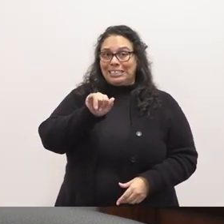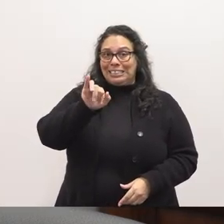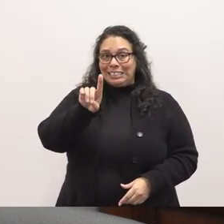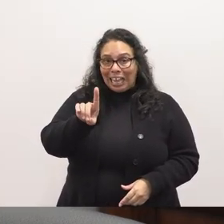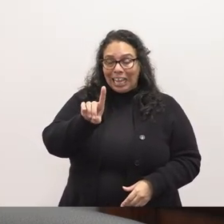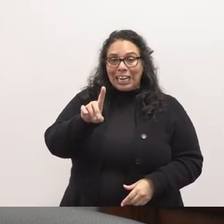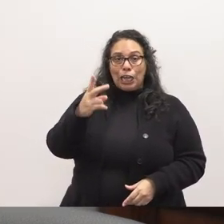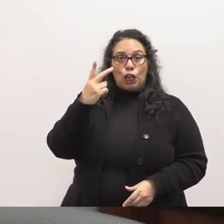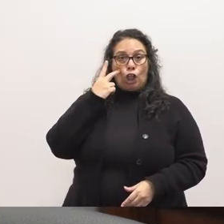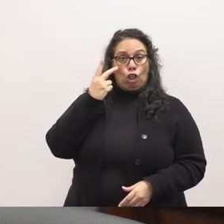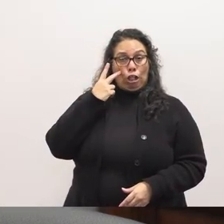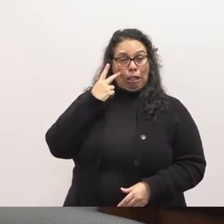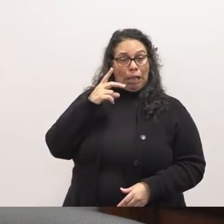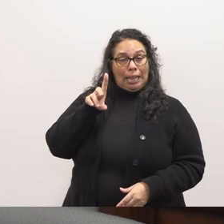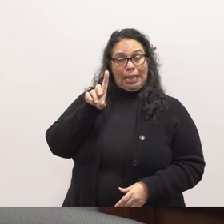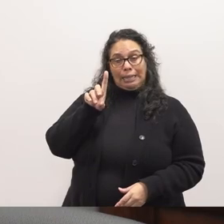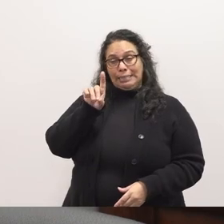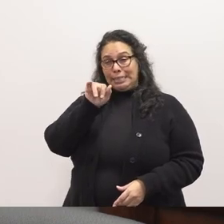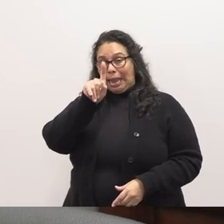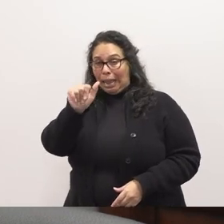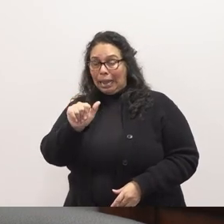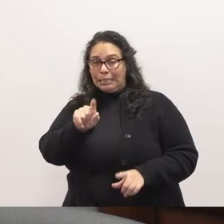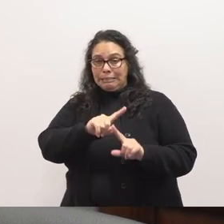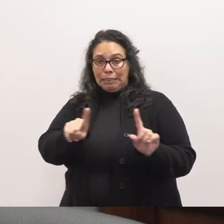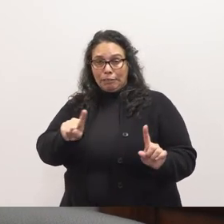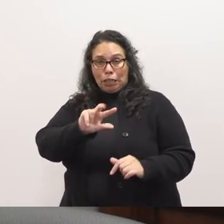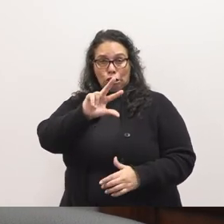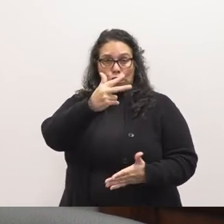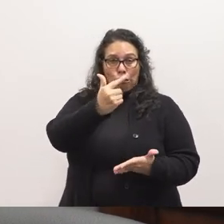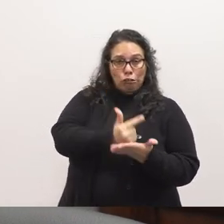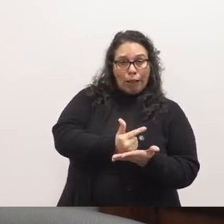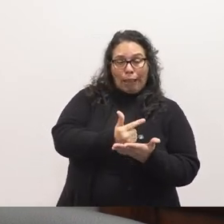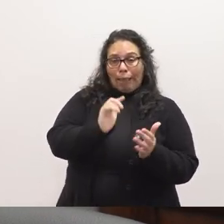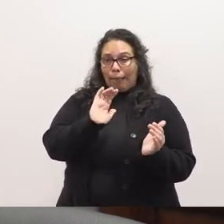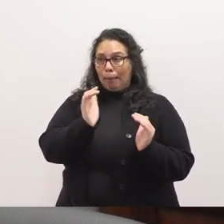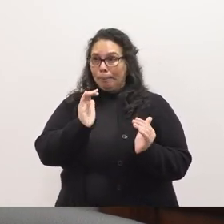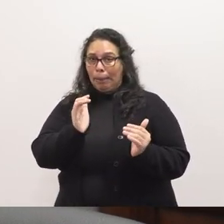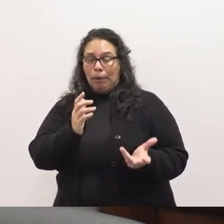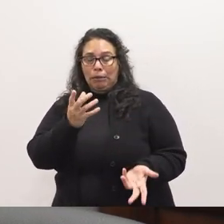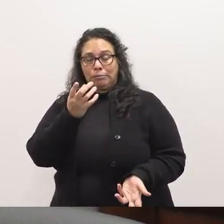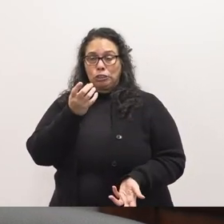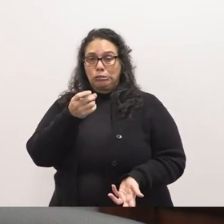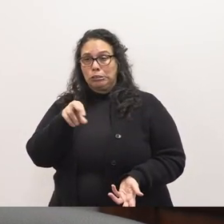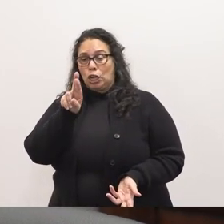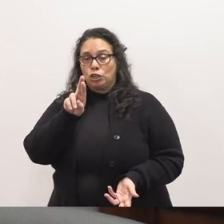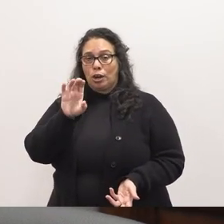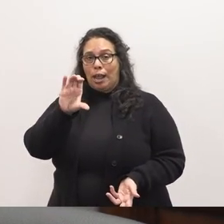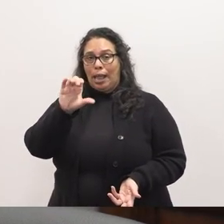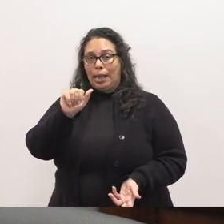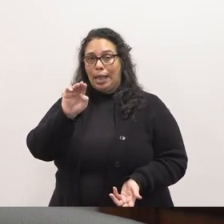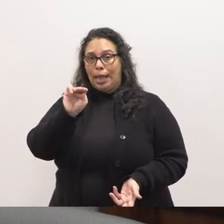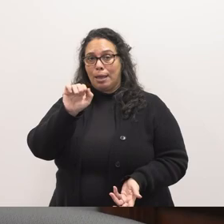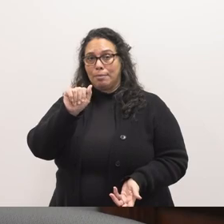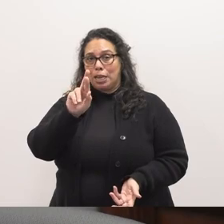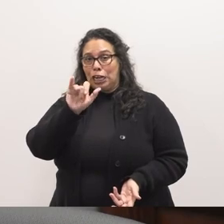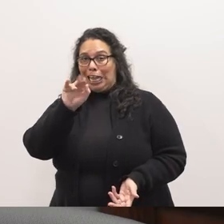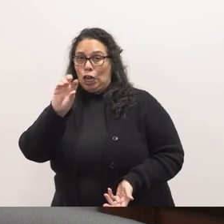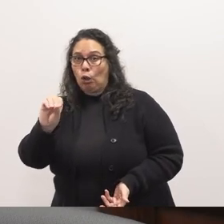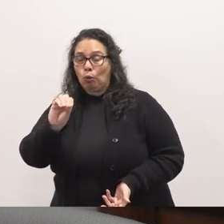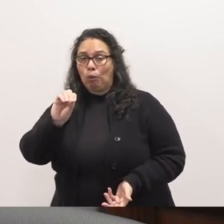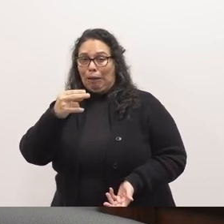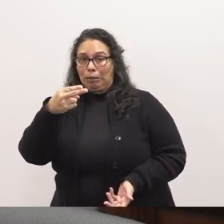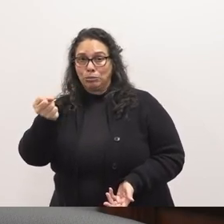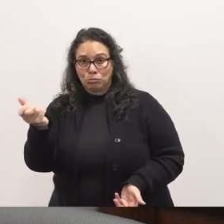data differently in the third grade? And what does that third grade data mean for Dr. Camerino, right, and the secondary